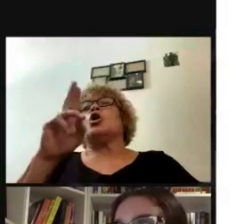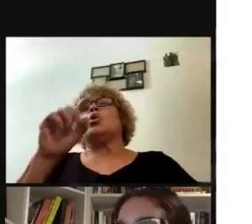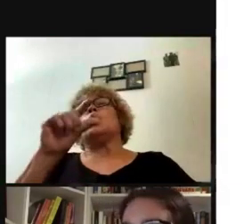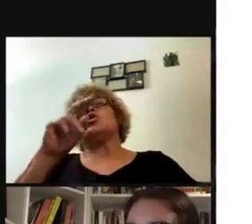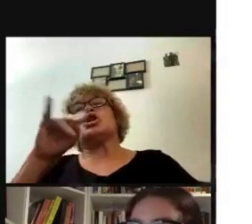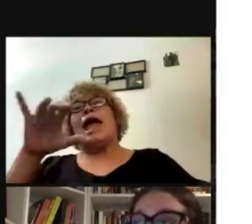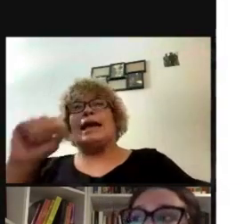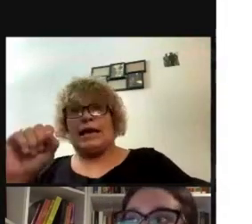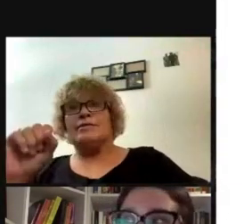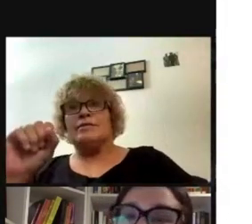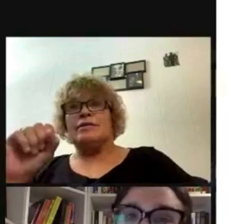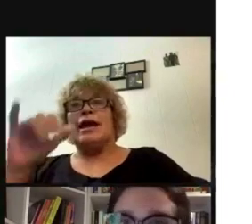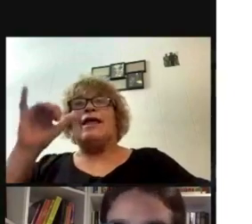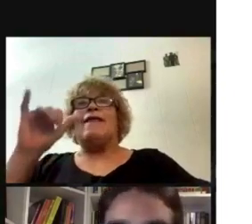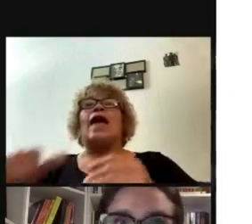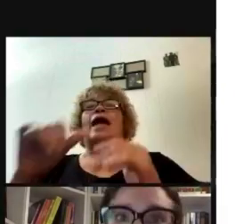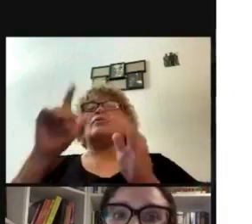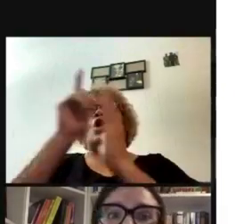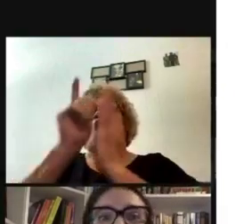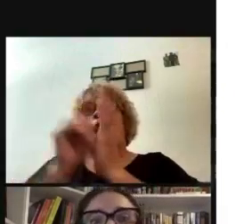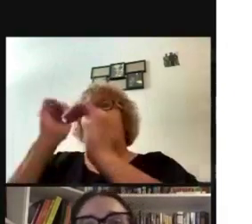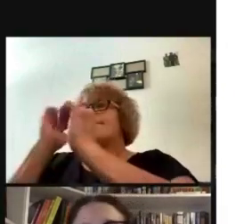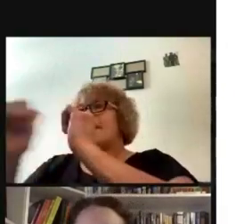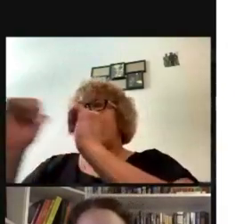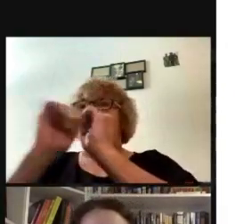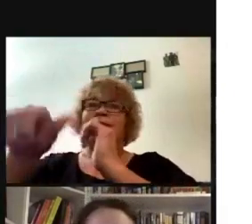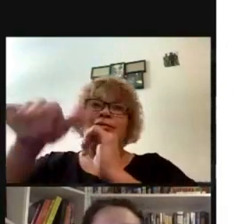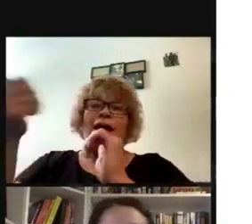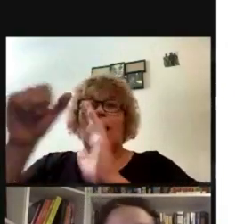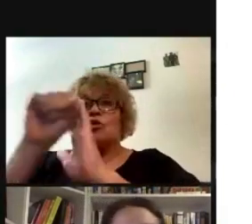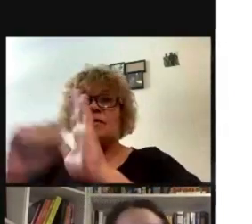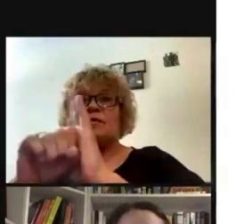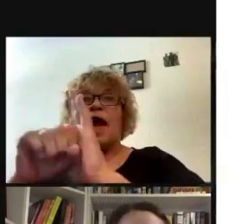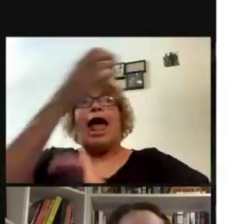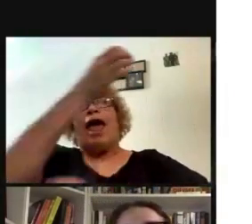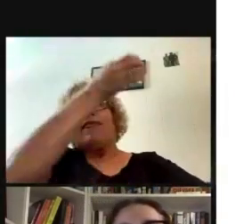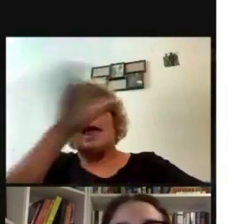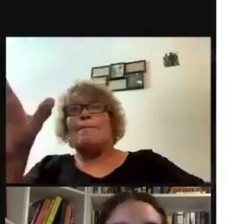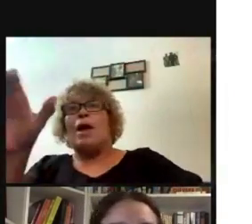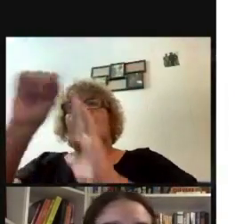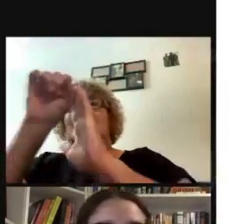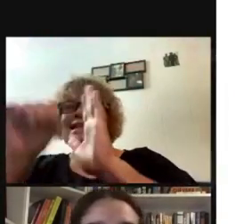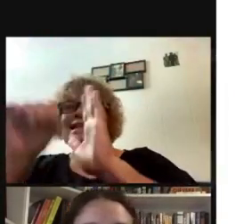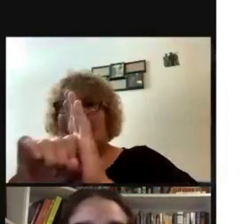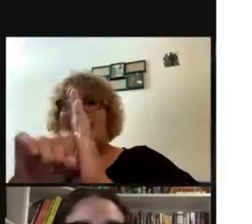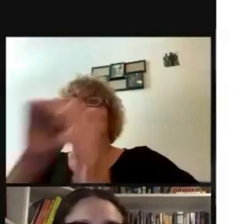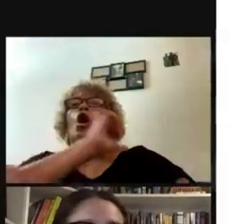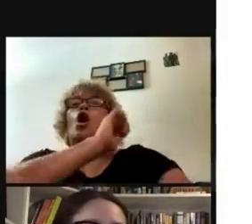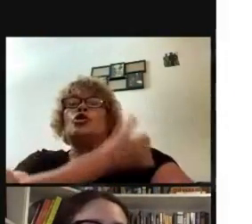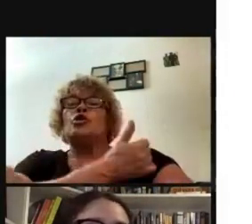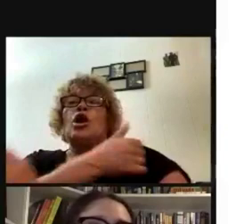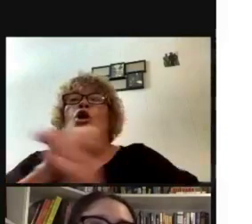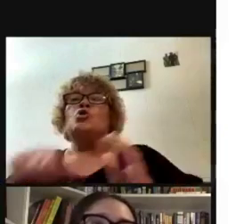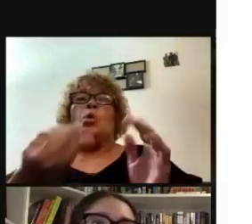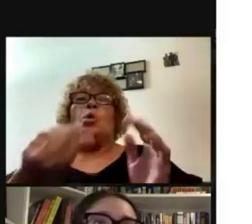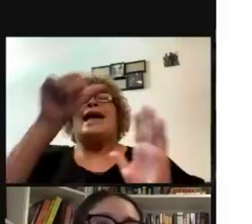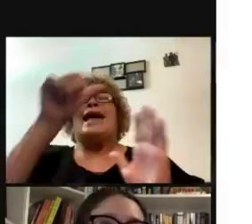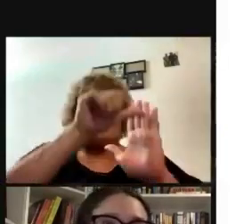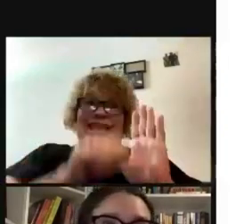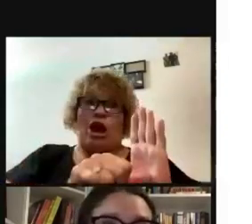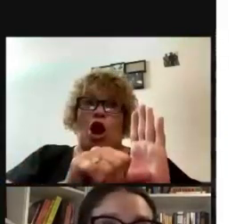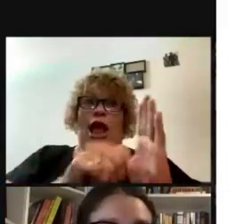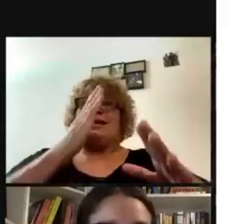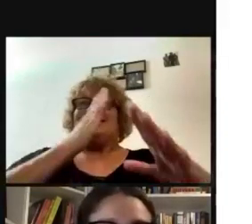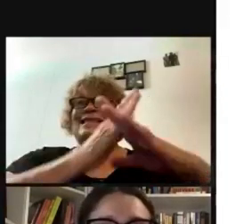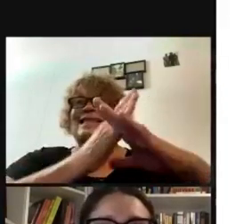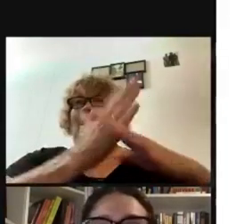laws pass in other states. They empower state authorities to forcibly sterilize people deemed